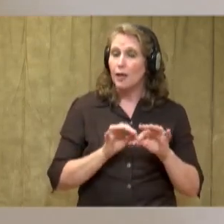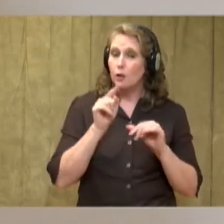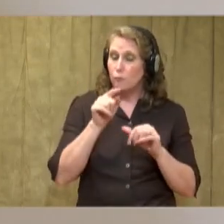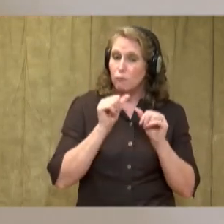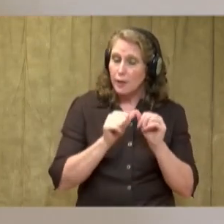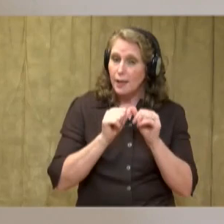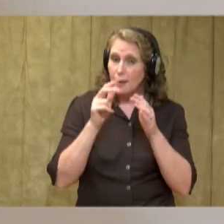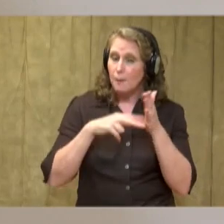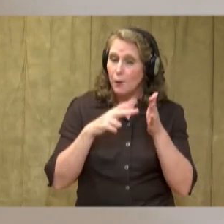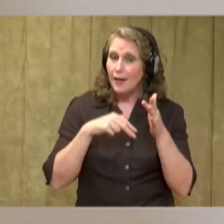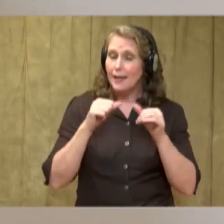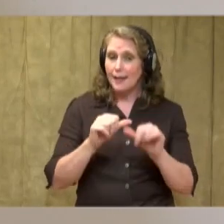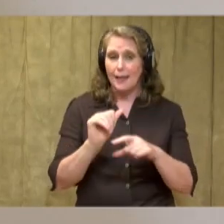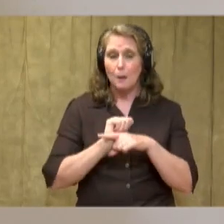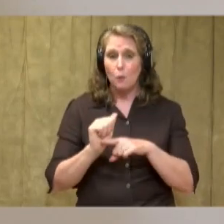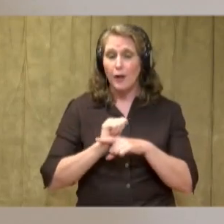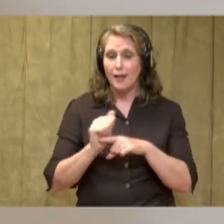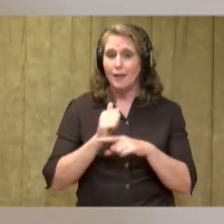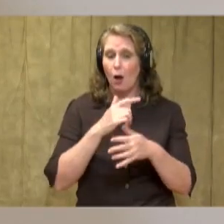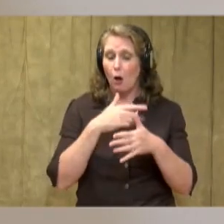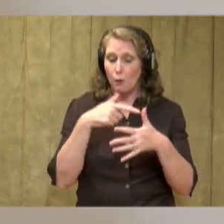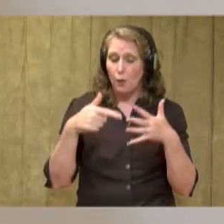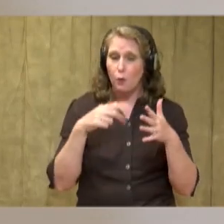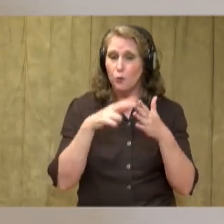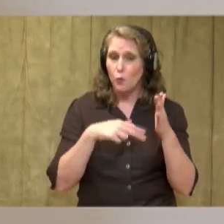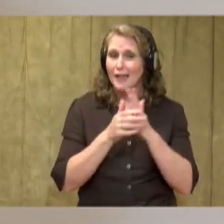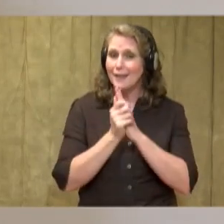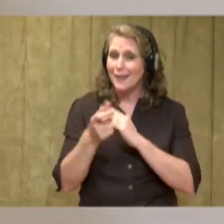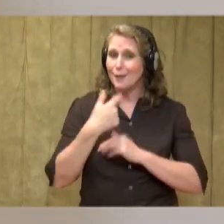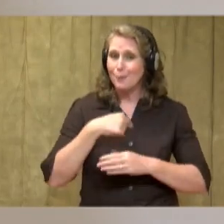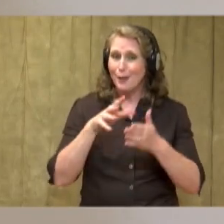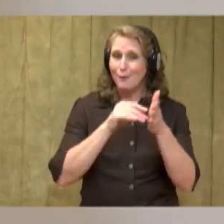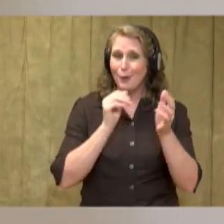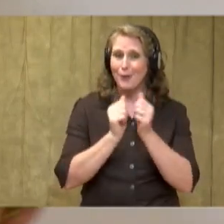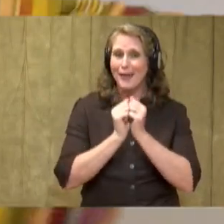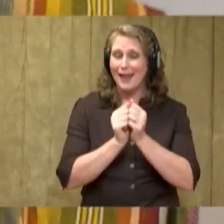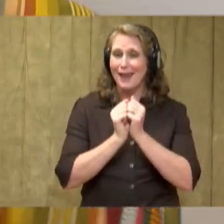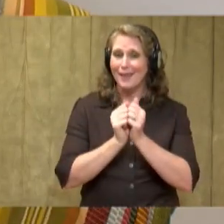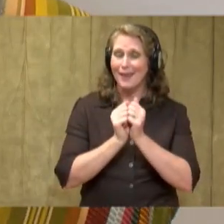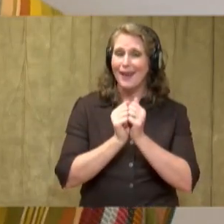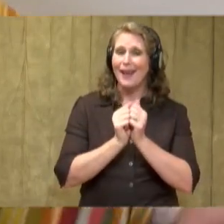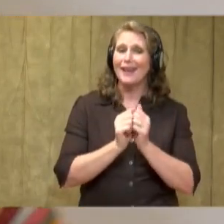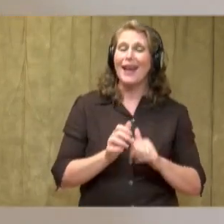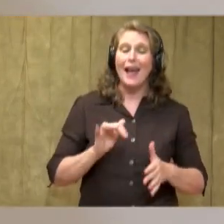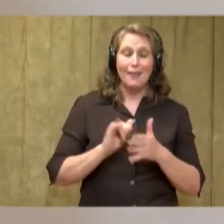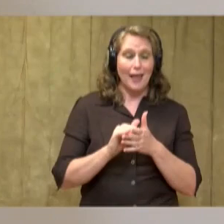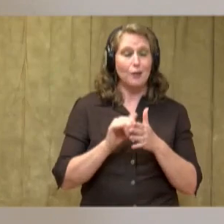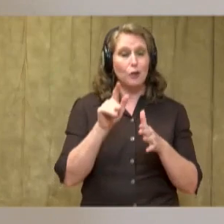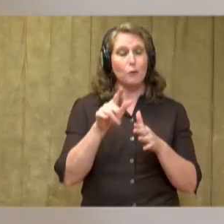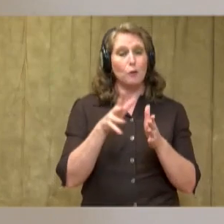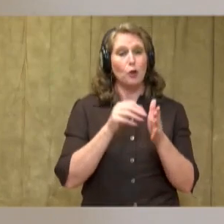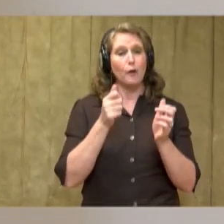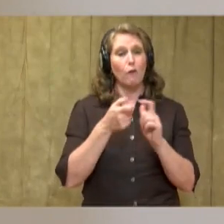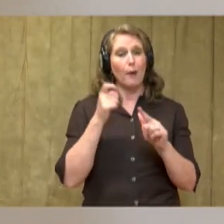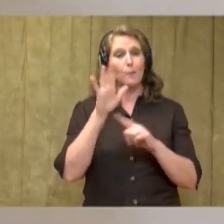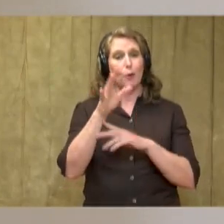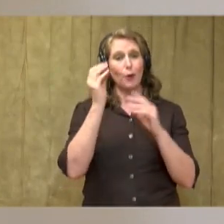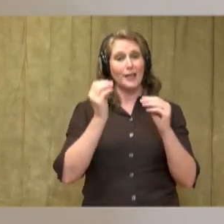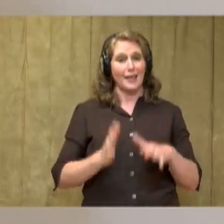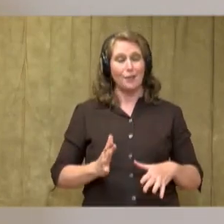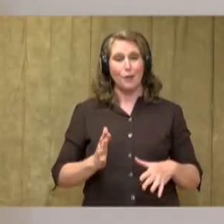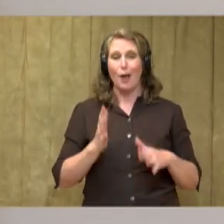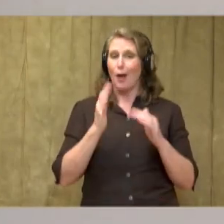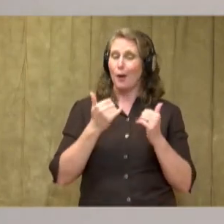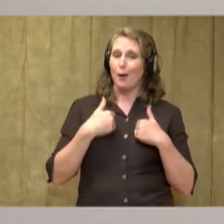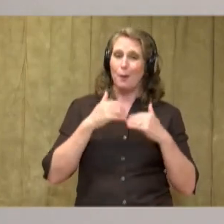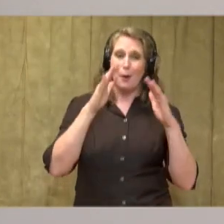reading, keep practicing all of those reading skills that we've learned together and that you've learned all year with your teacher, okay?